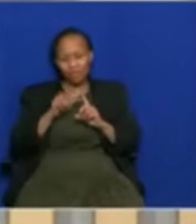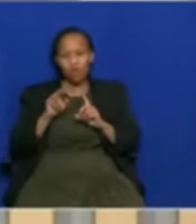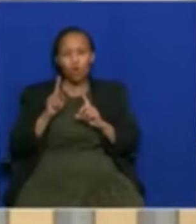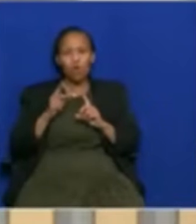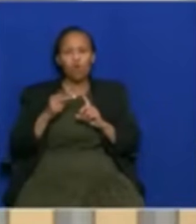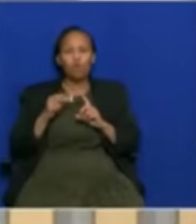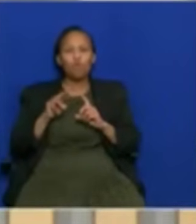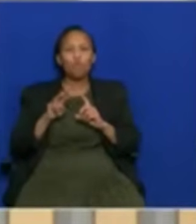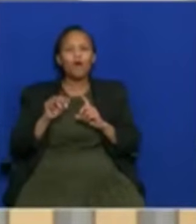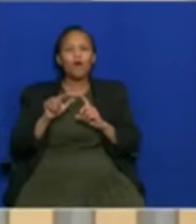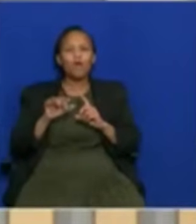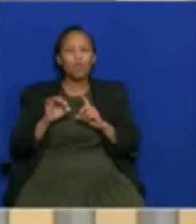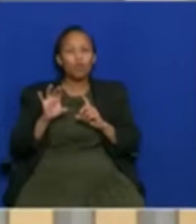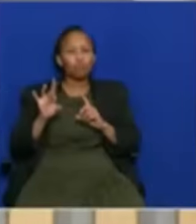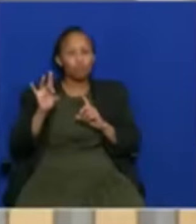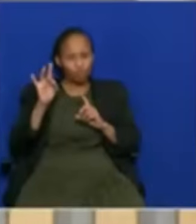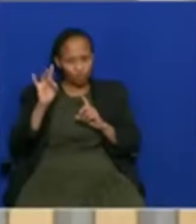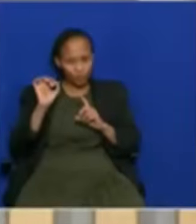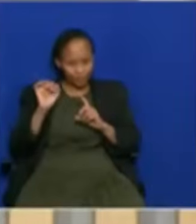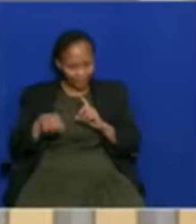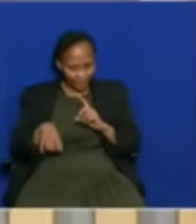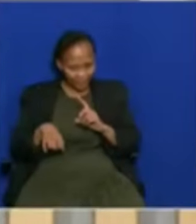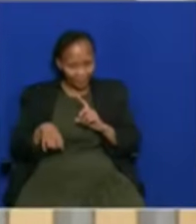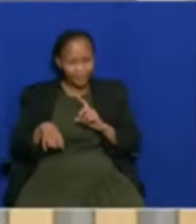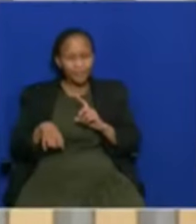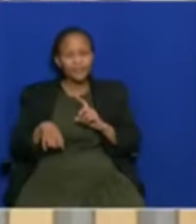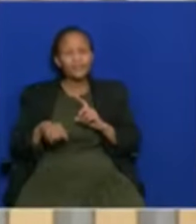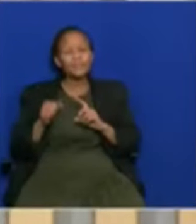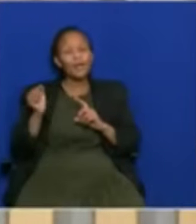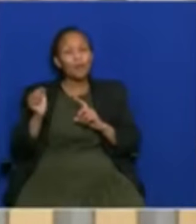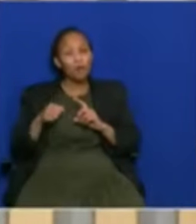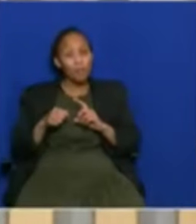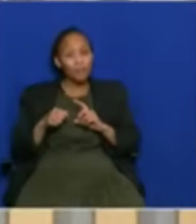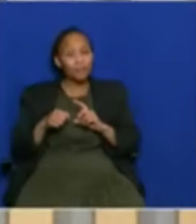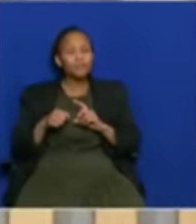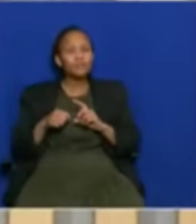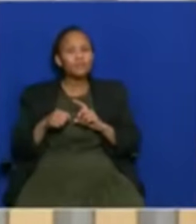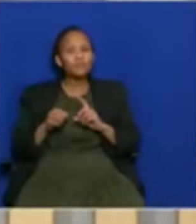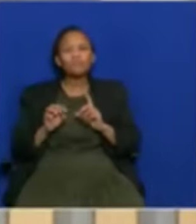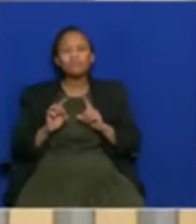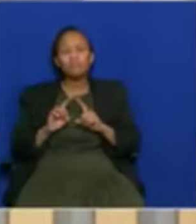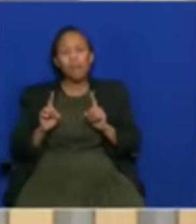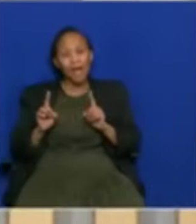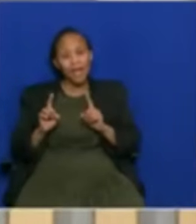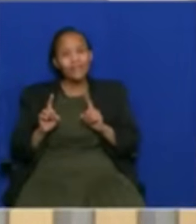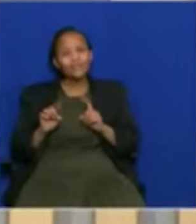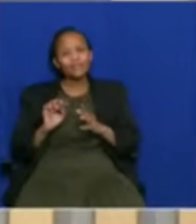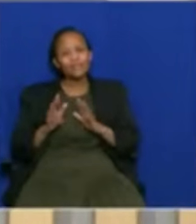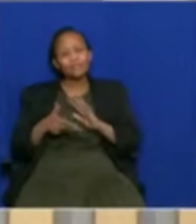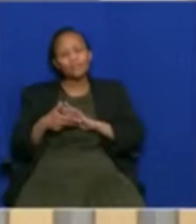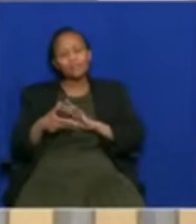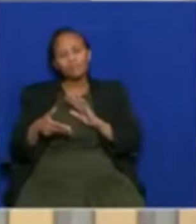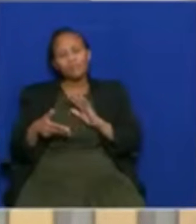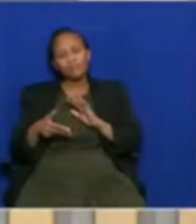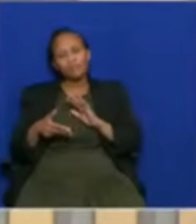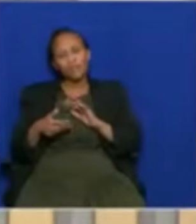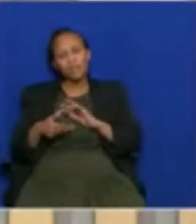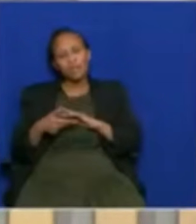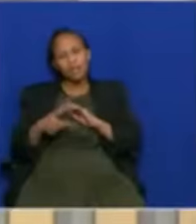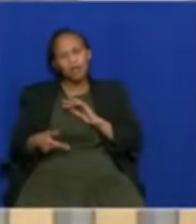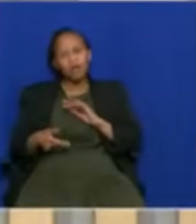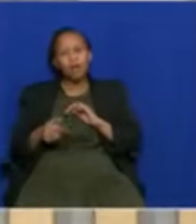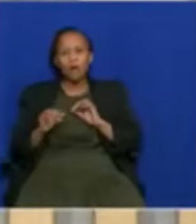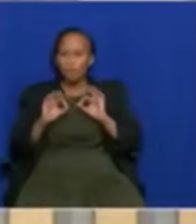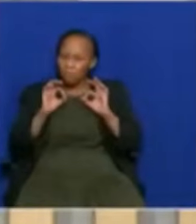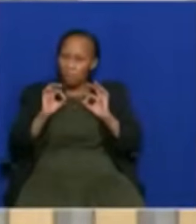but it was authorized, meaning that it was properly constituted when it was authorized